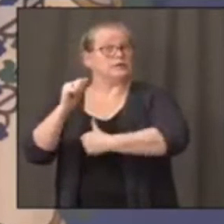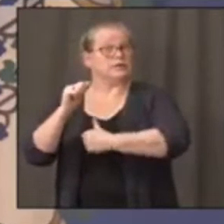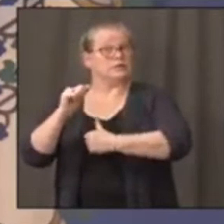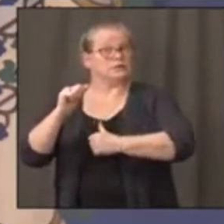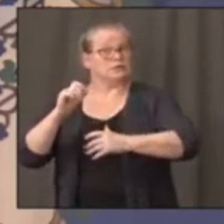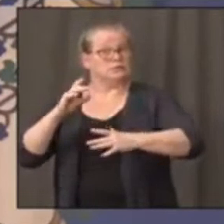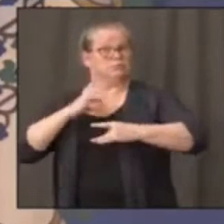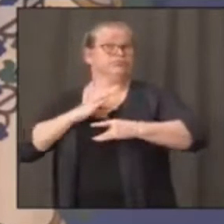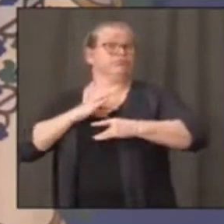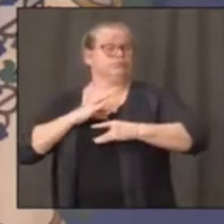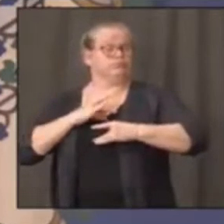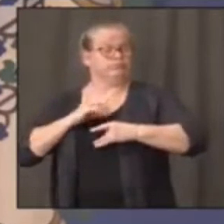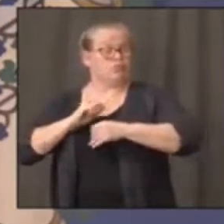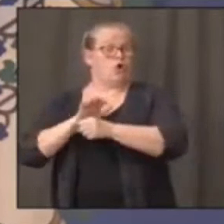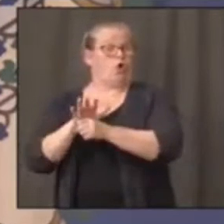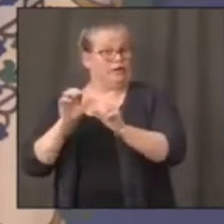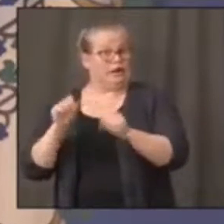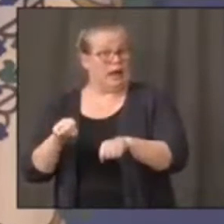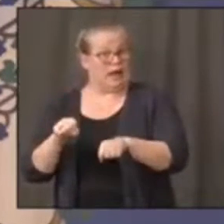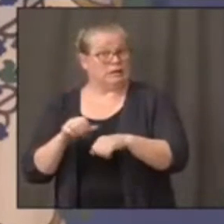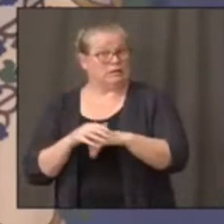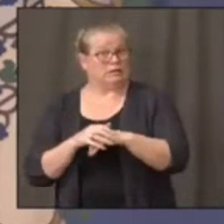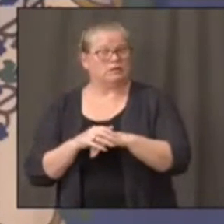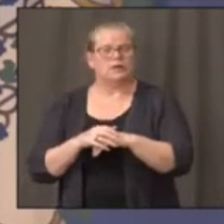you those numbers. And,